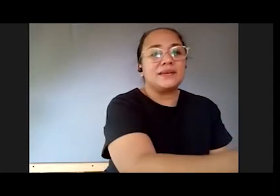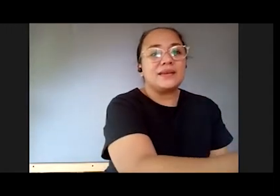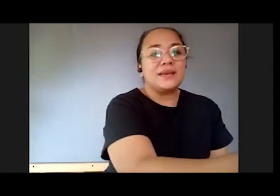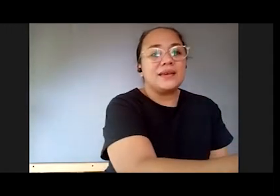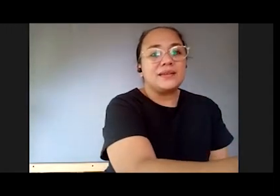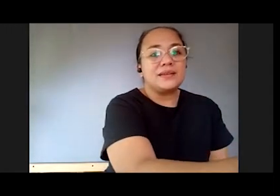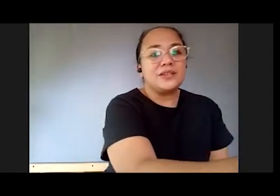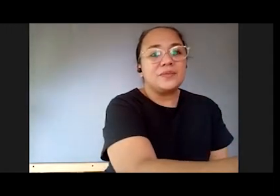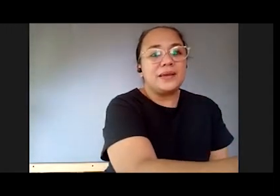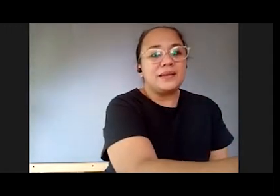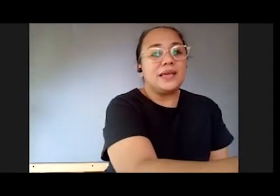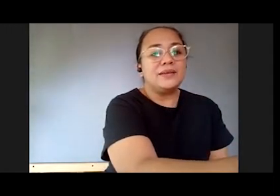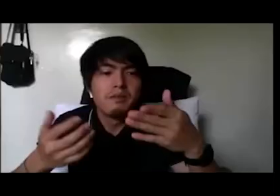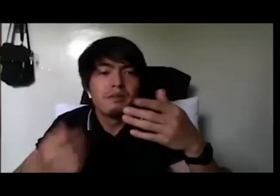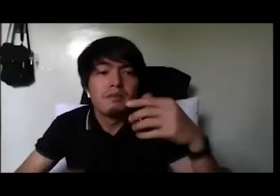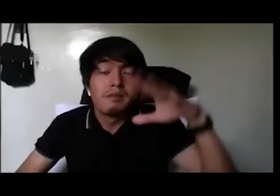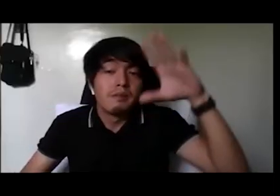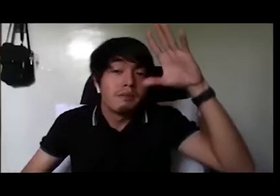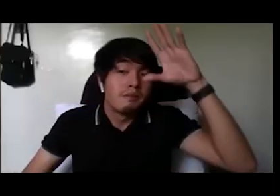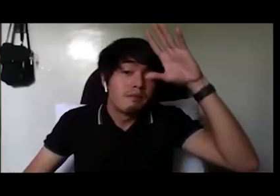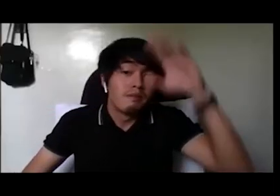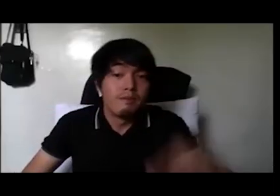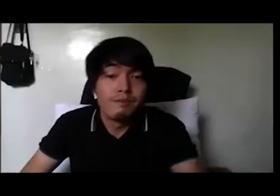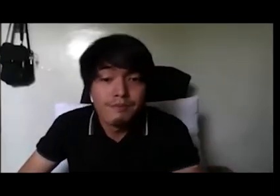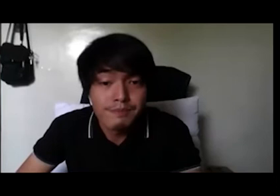Renz has his hand up. Bye-bye.